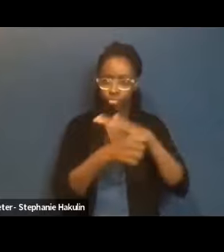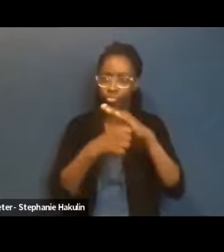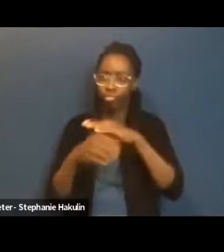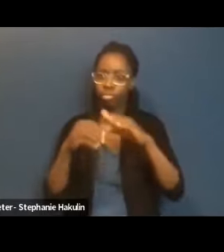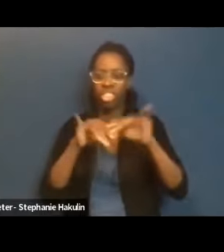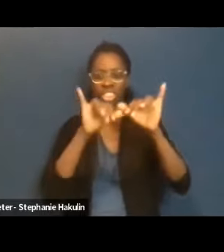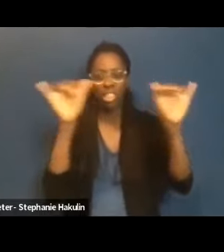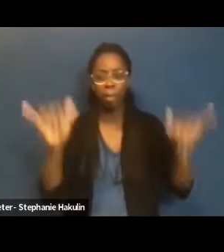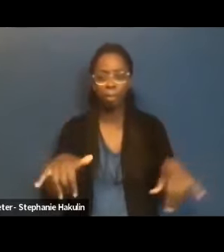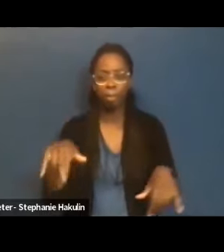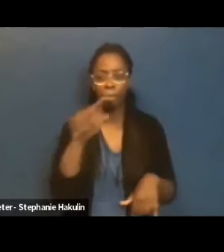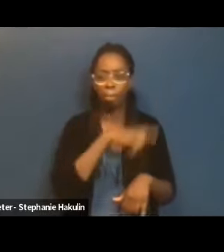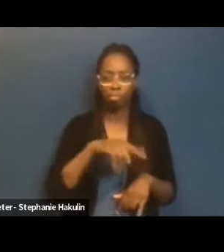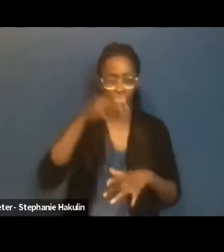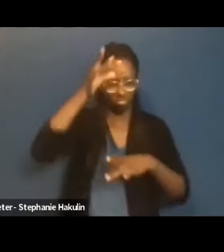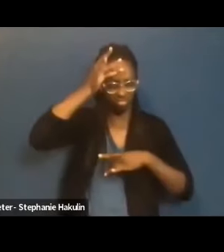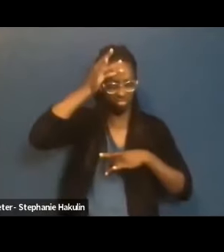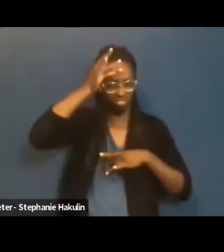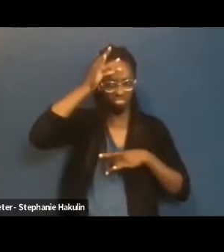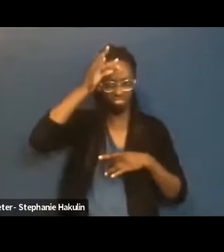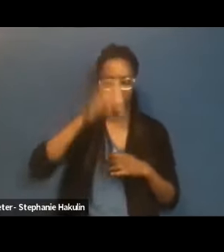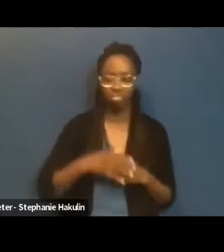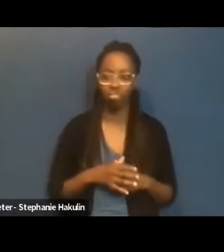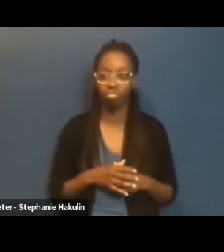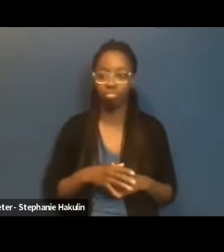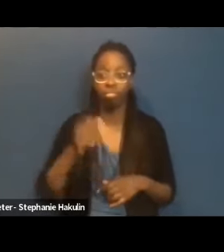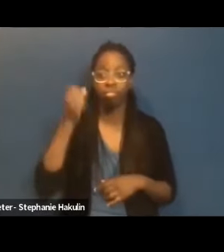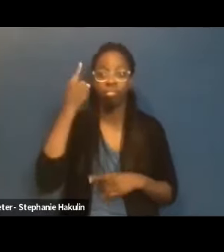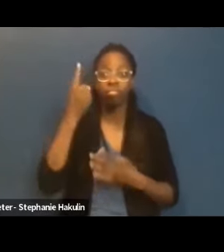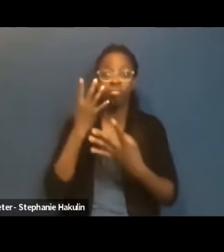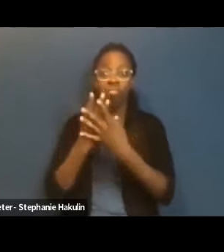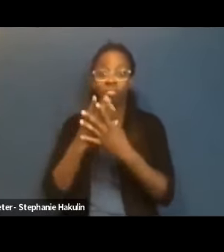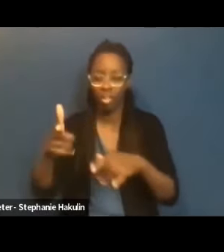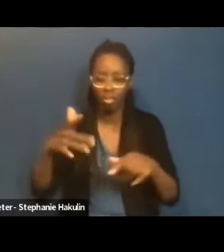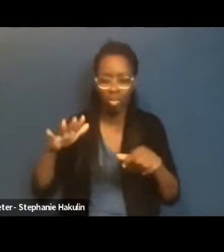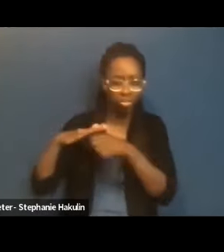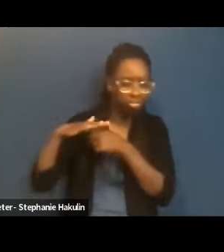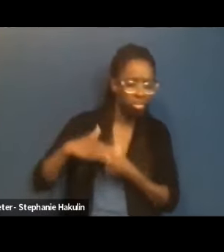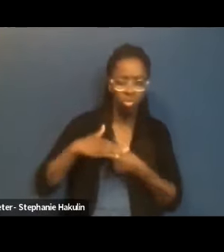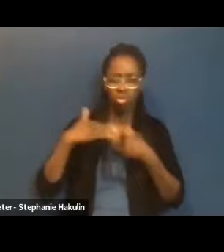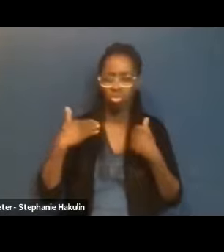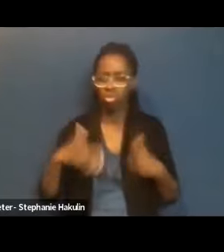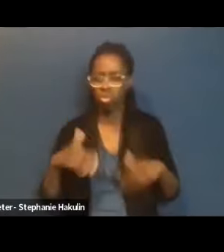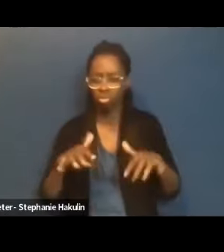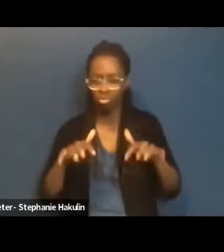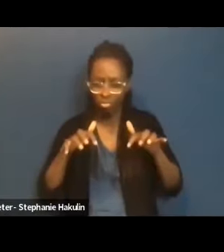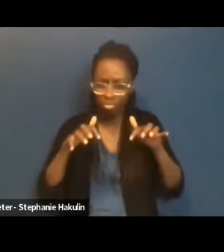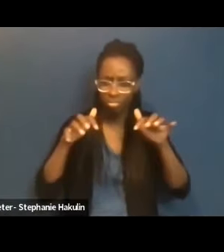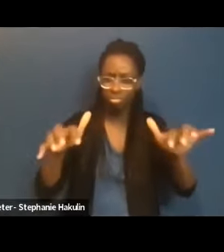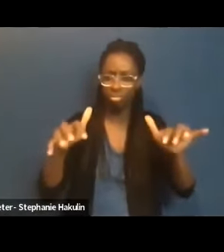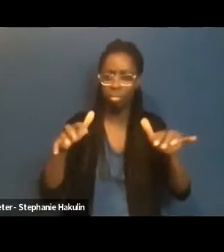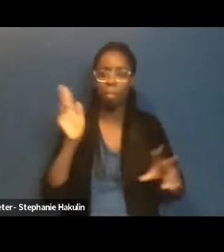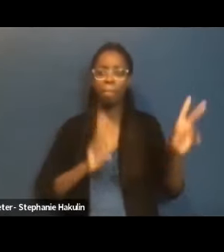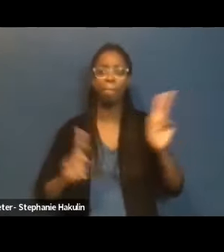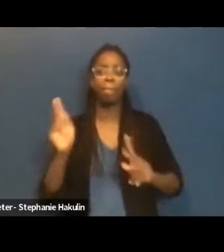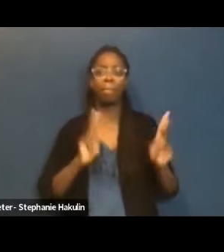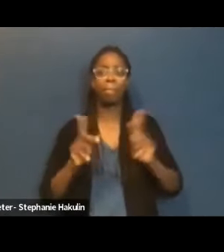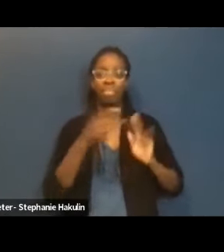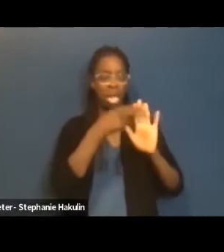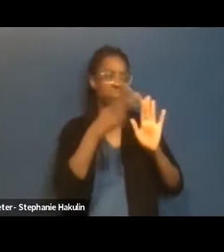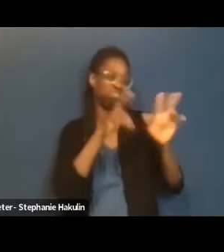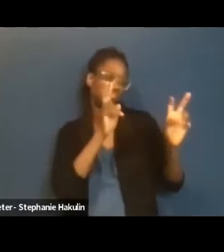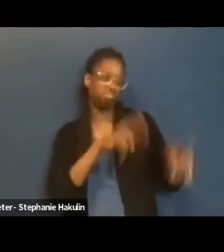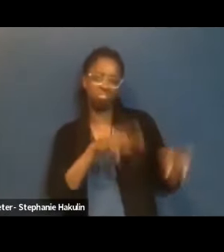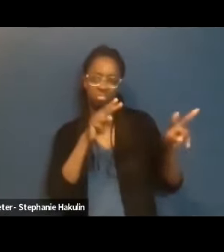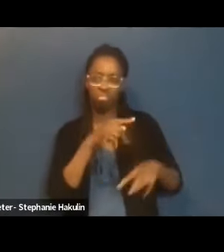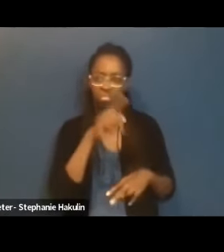rinse and repeat. Prisons are packed like a superload, an overflow of what has been mistaken for dirty clothes. This is not a life you choose, but a life that was chosen for